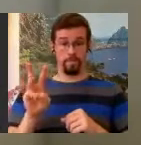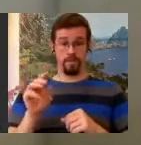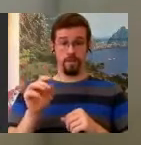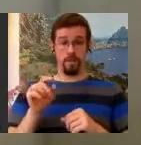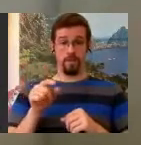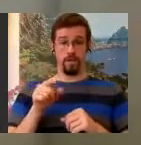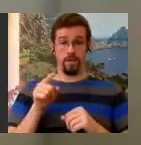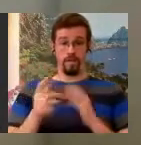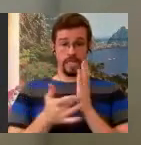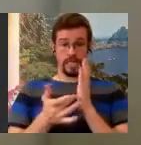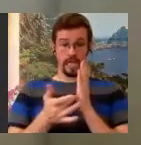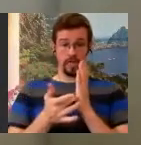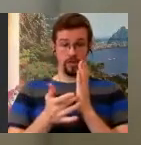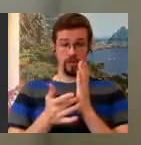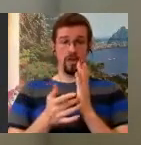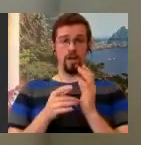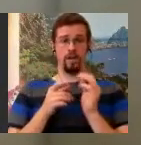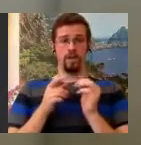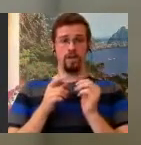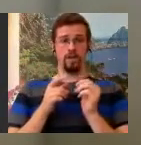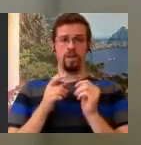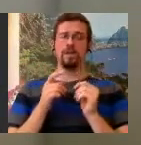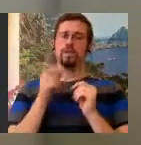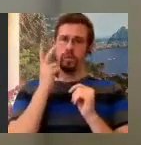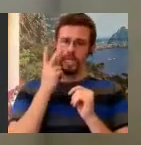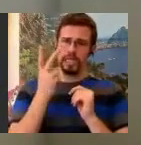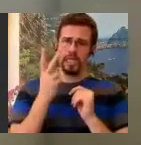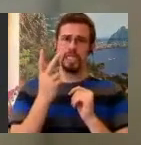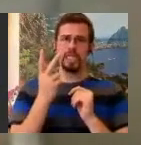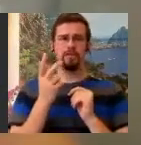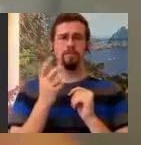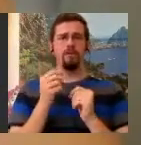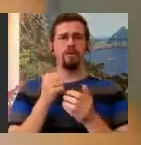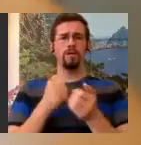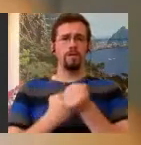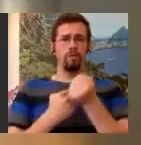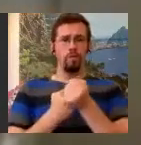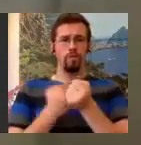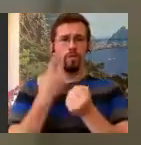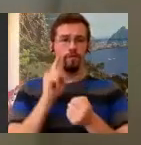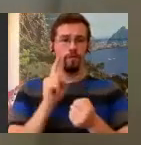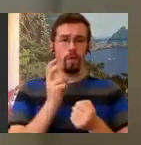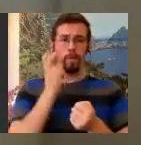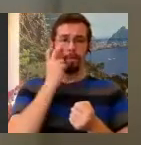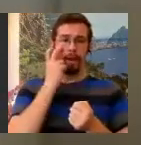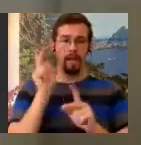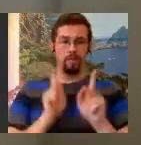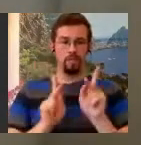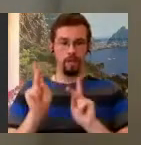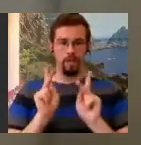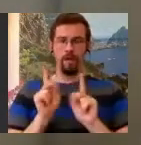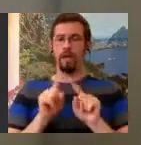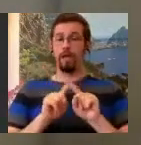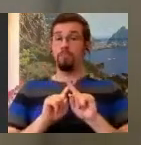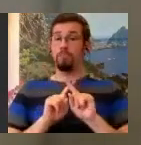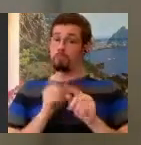lot about blind people, which is good, but they say very little